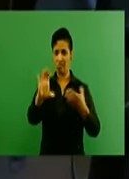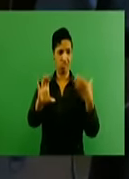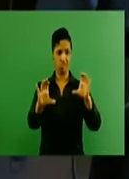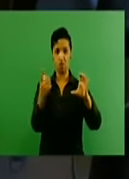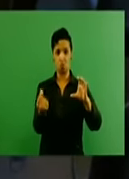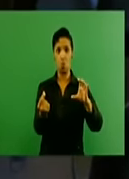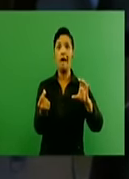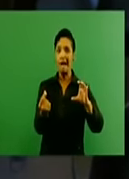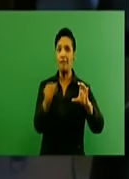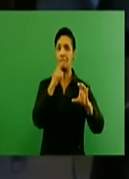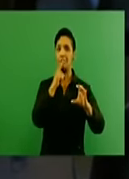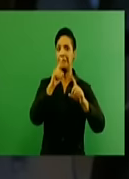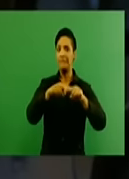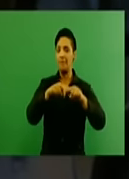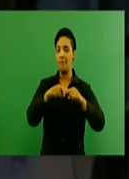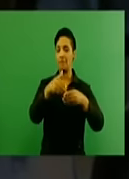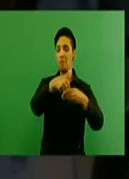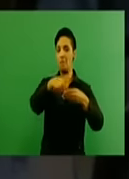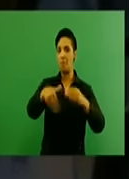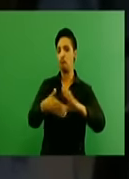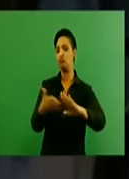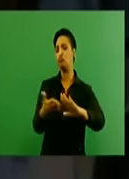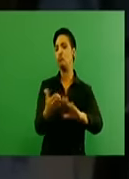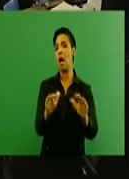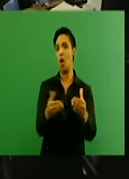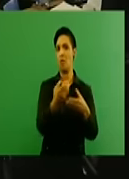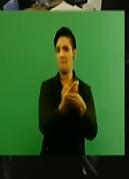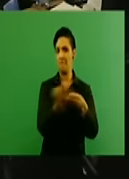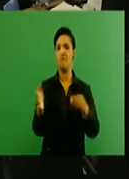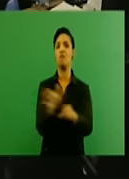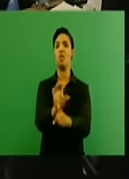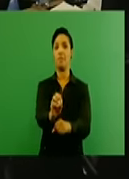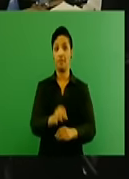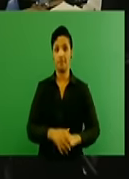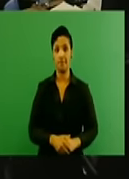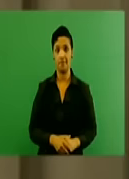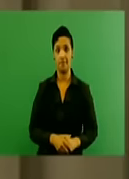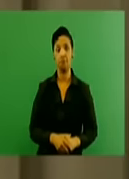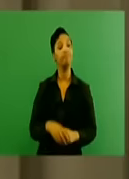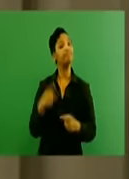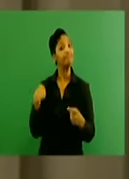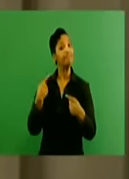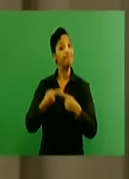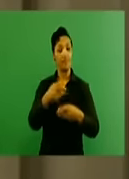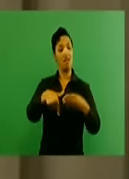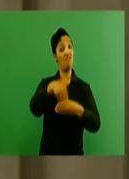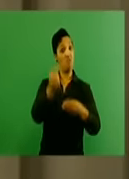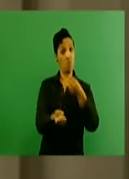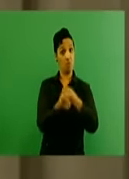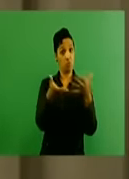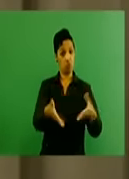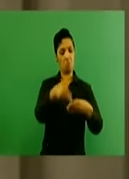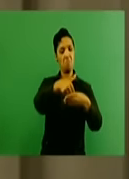dependent on the nature and speed of UK's disengagement. Since the referendum, global